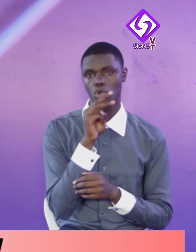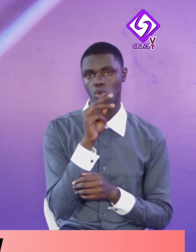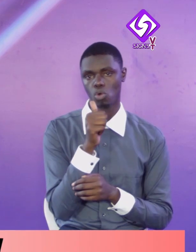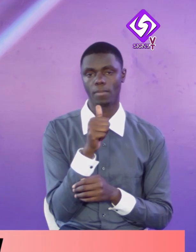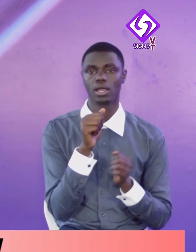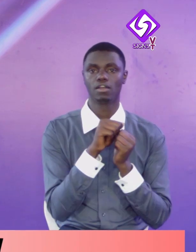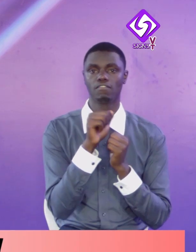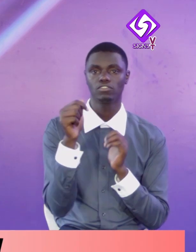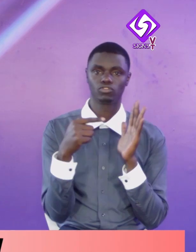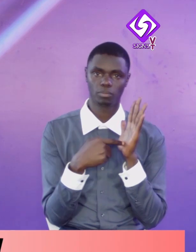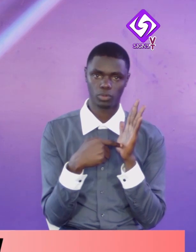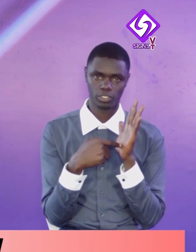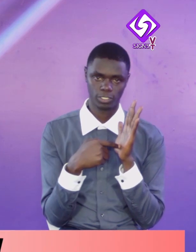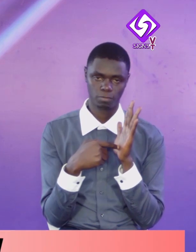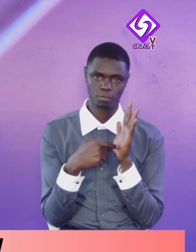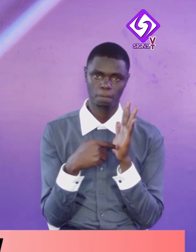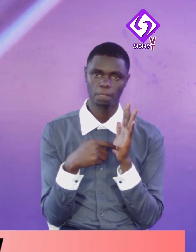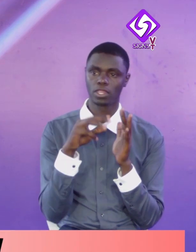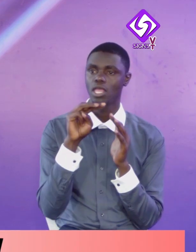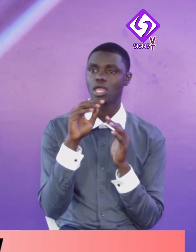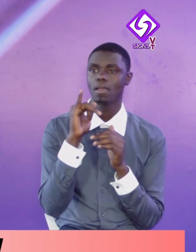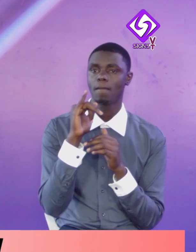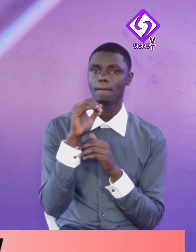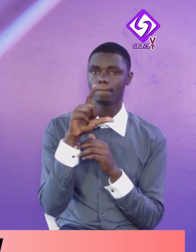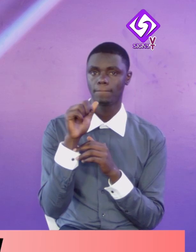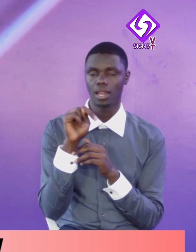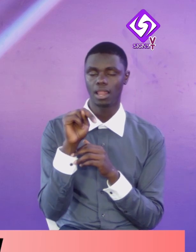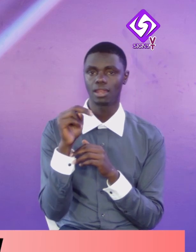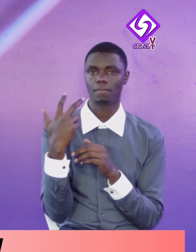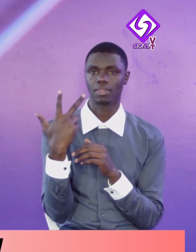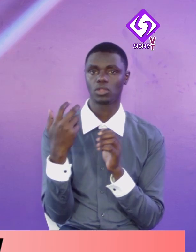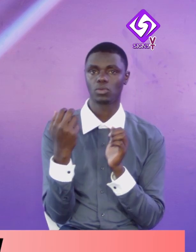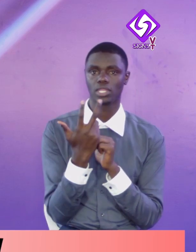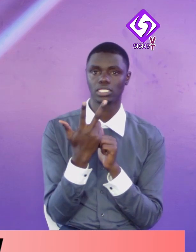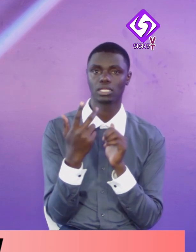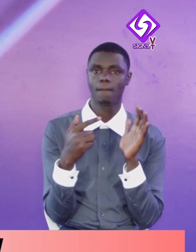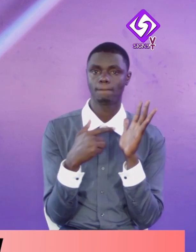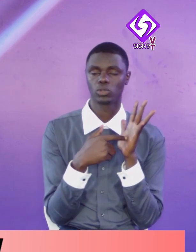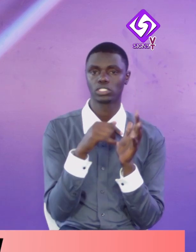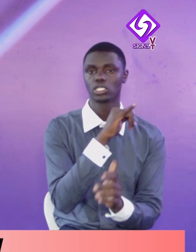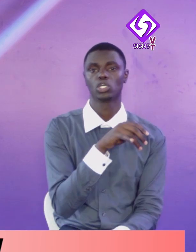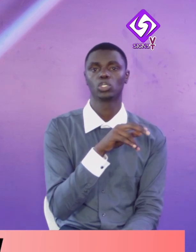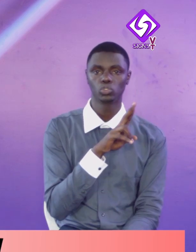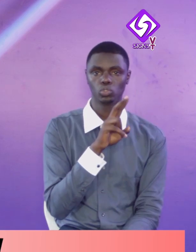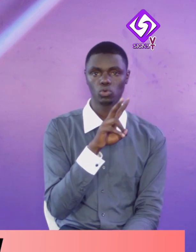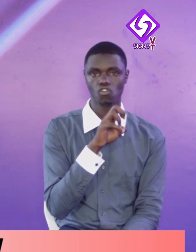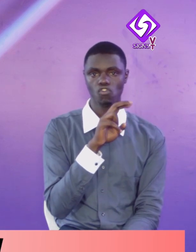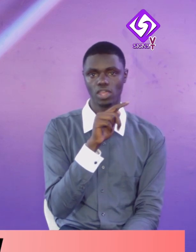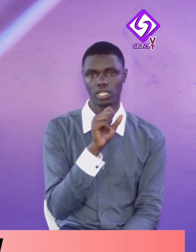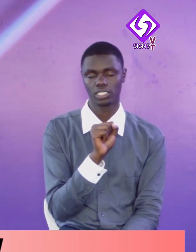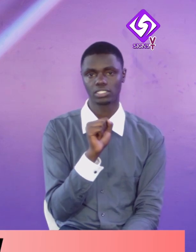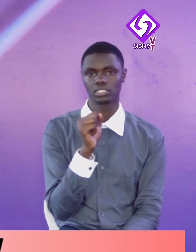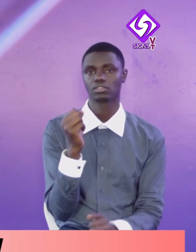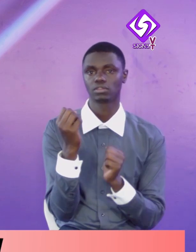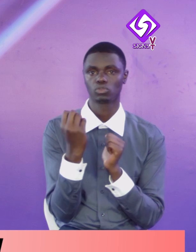with 15 points also. Milan are third with 13 points. Juventus are fourth with